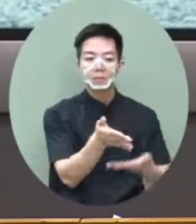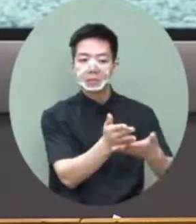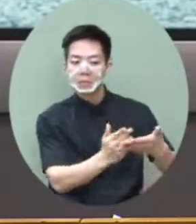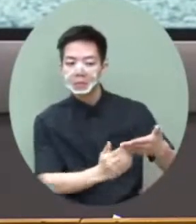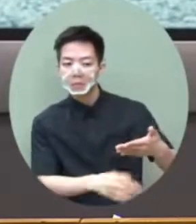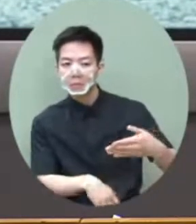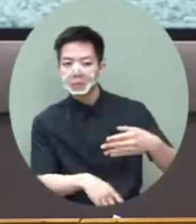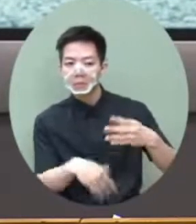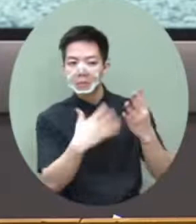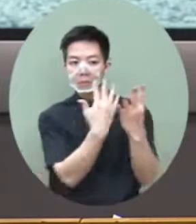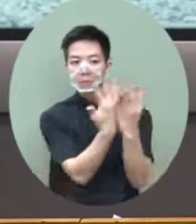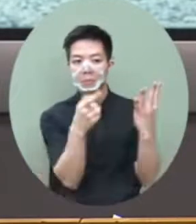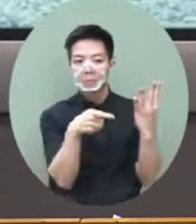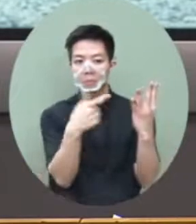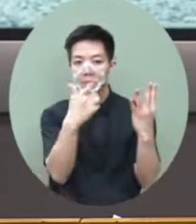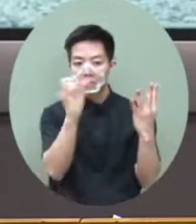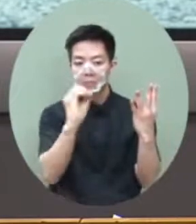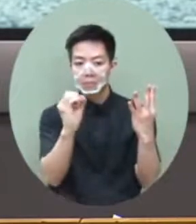8,373 is